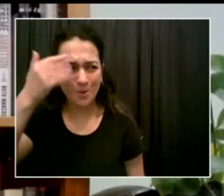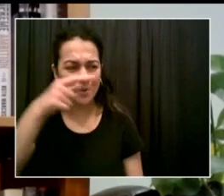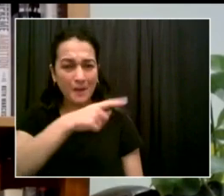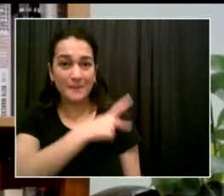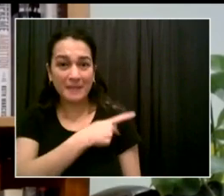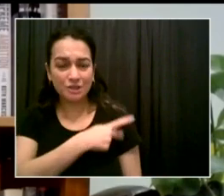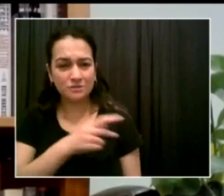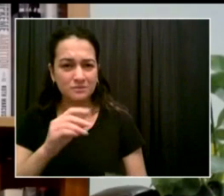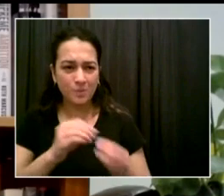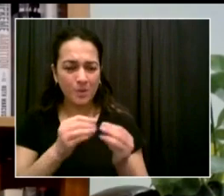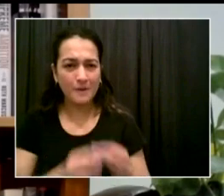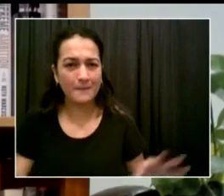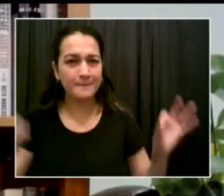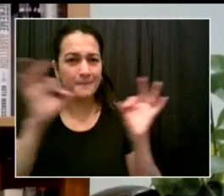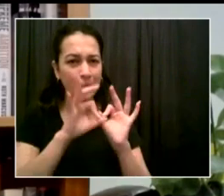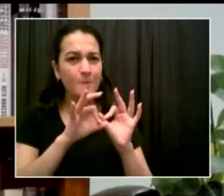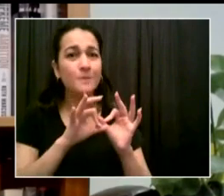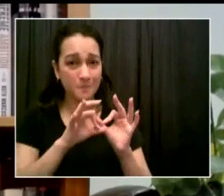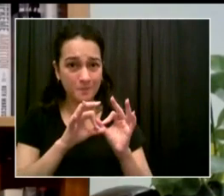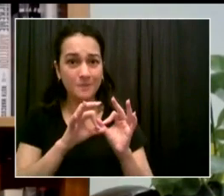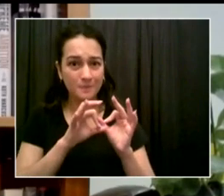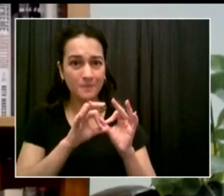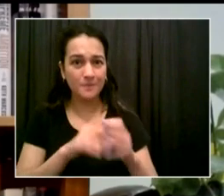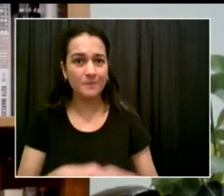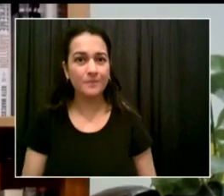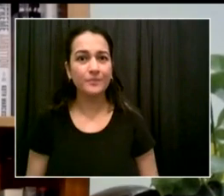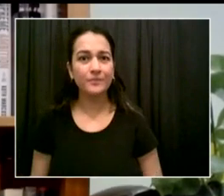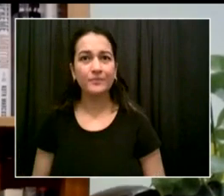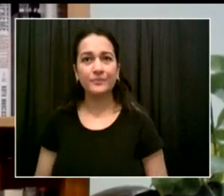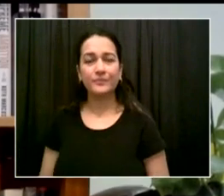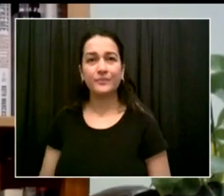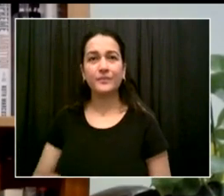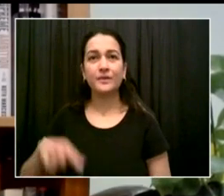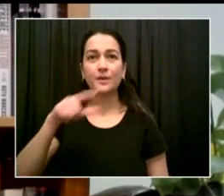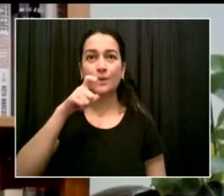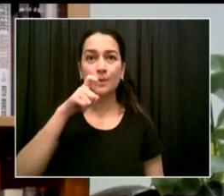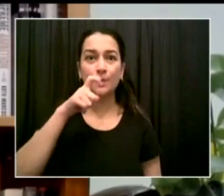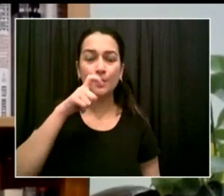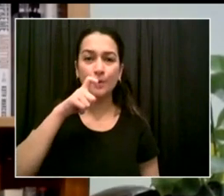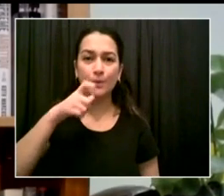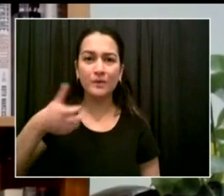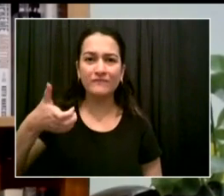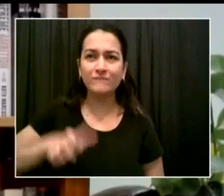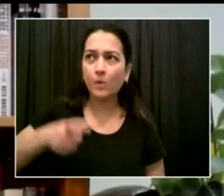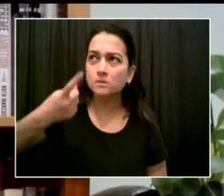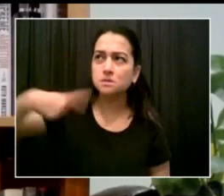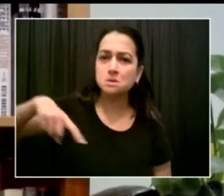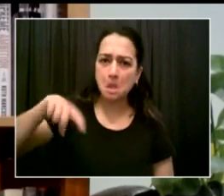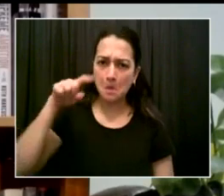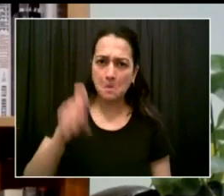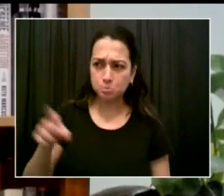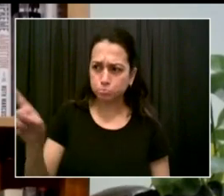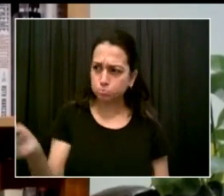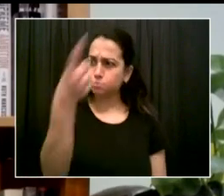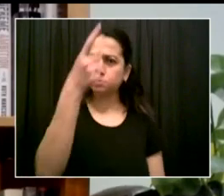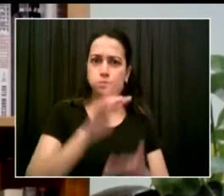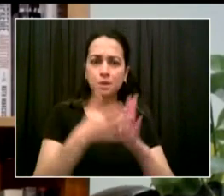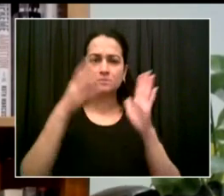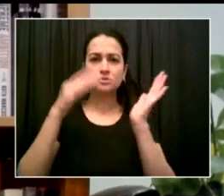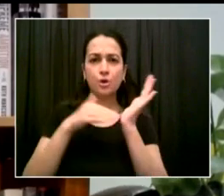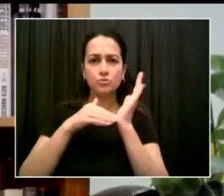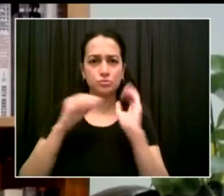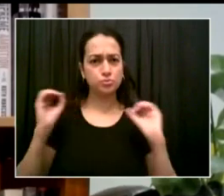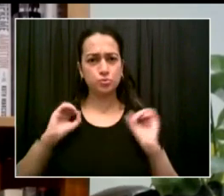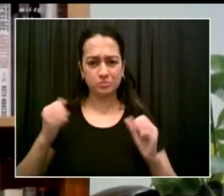We voluntarily took this up because we care about our fellow men, we care about their health, and we want to promote their